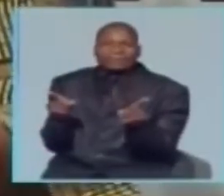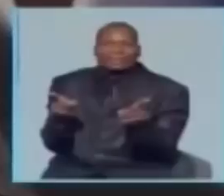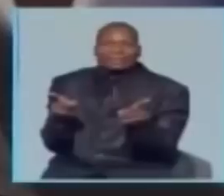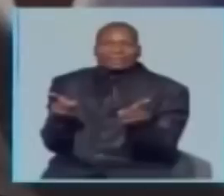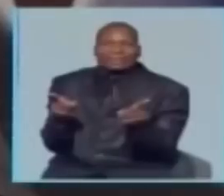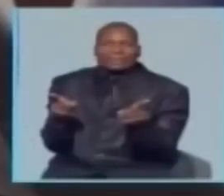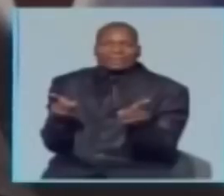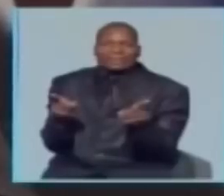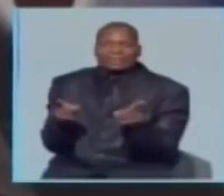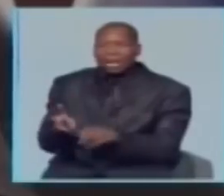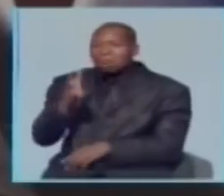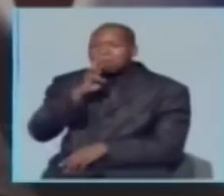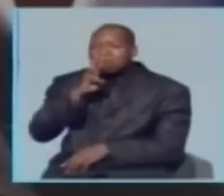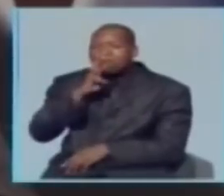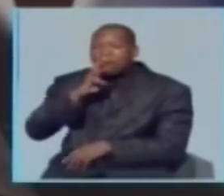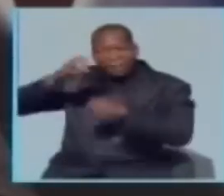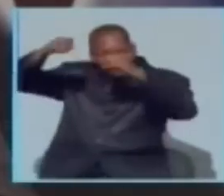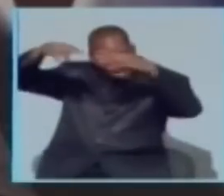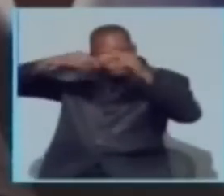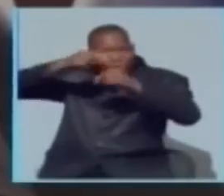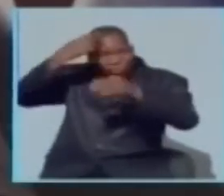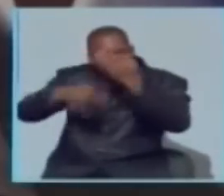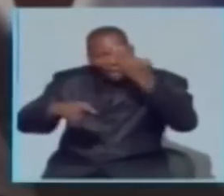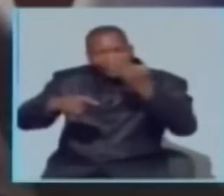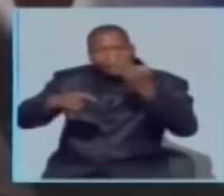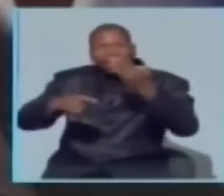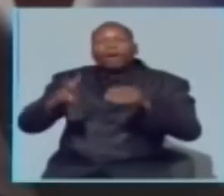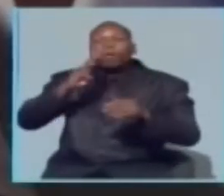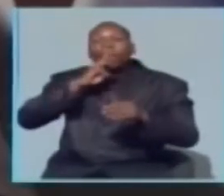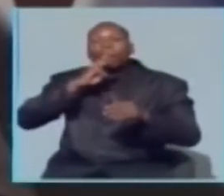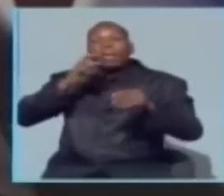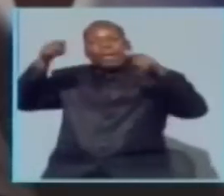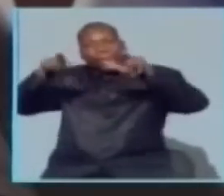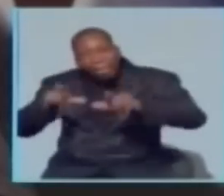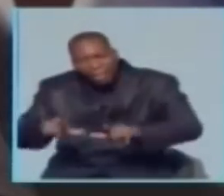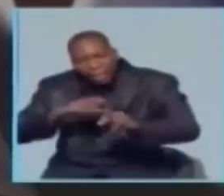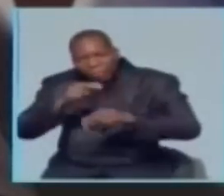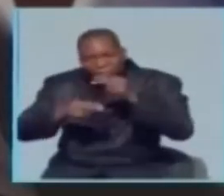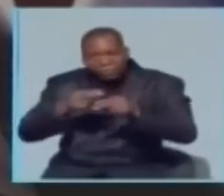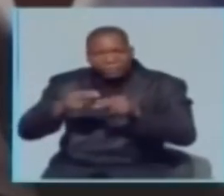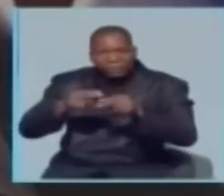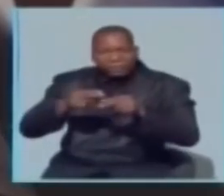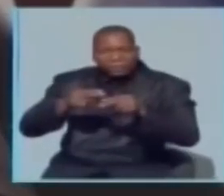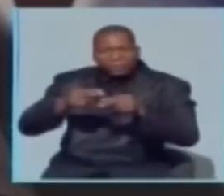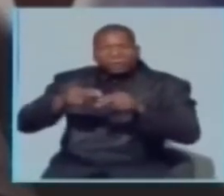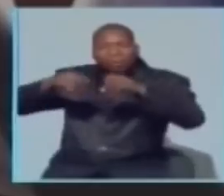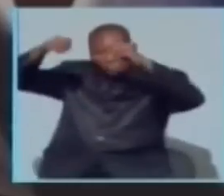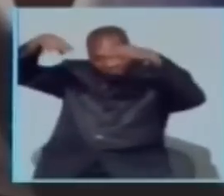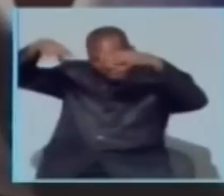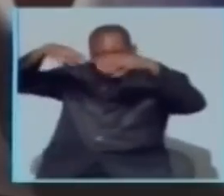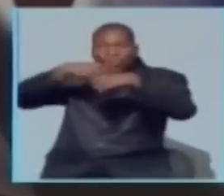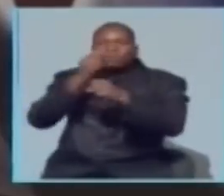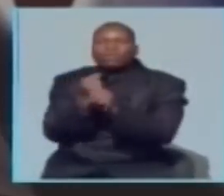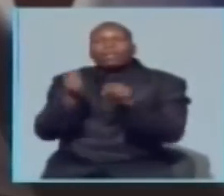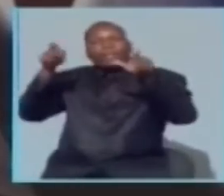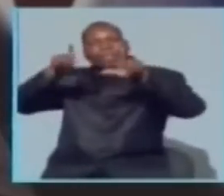is hydropowered, it means that the more the water levels have gone down, the less we have to reduce the capacity to generate,